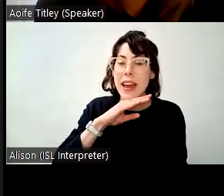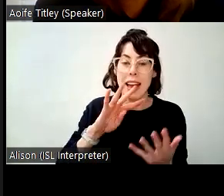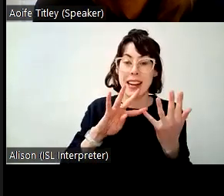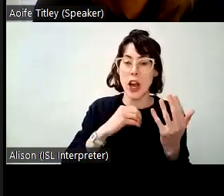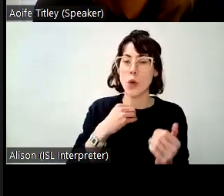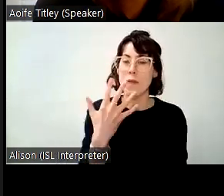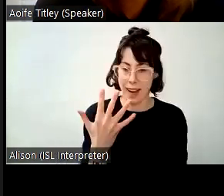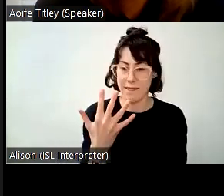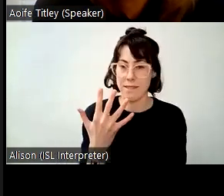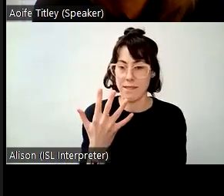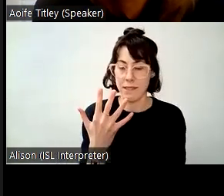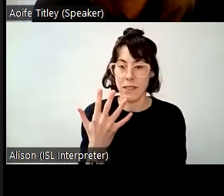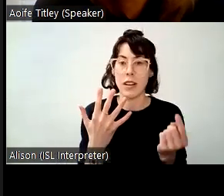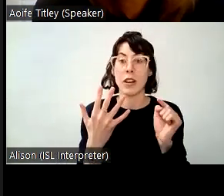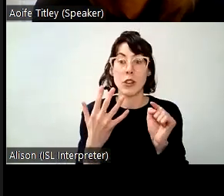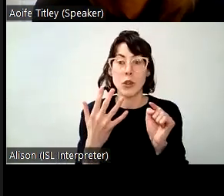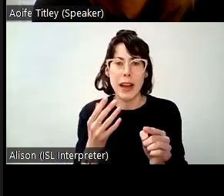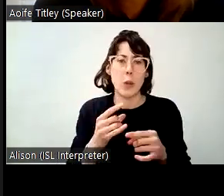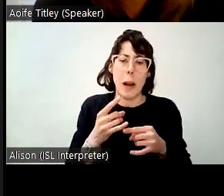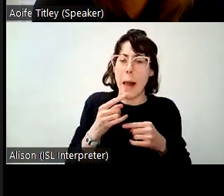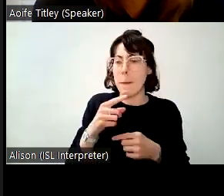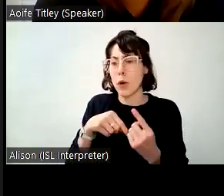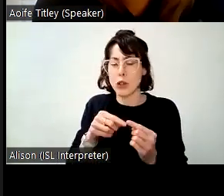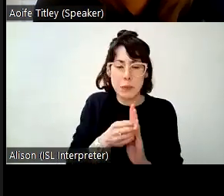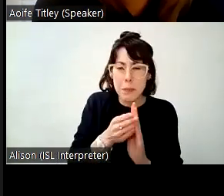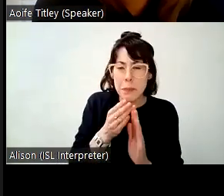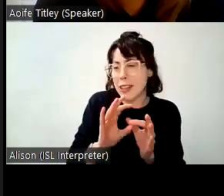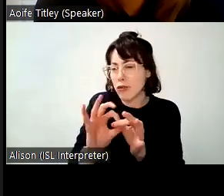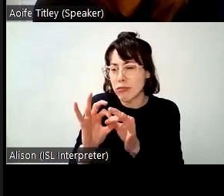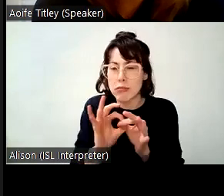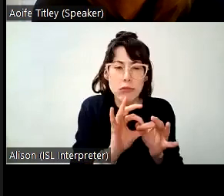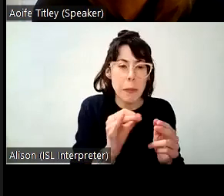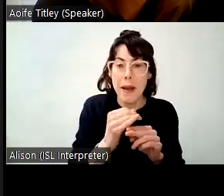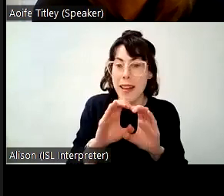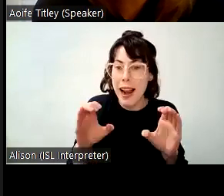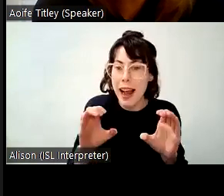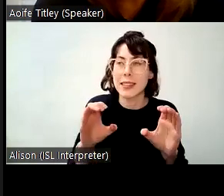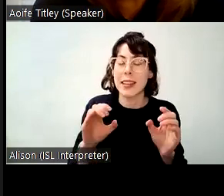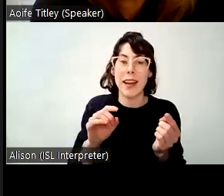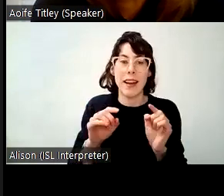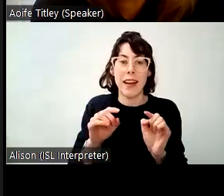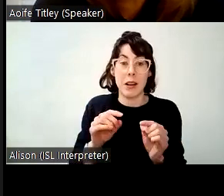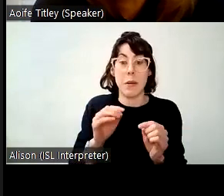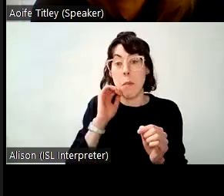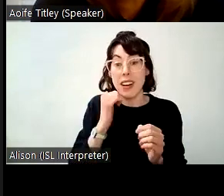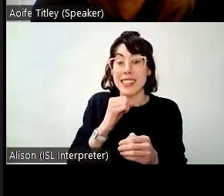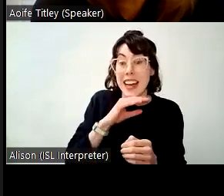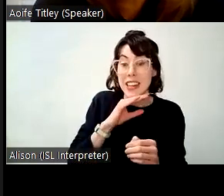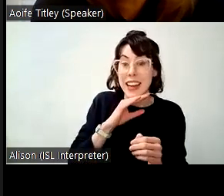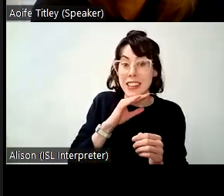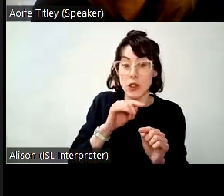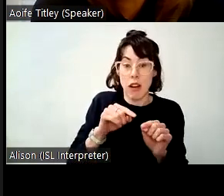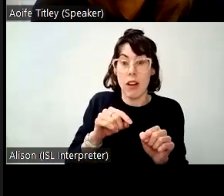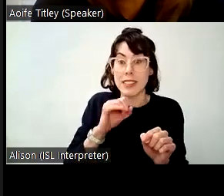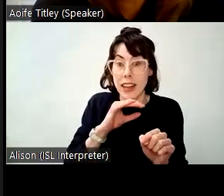that relationship with the class and to provide space to, you know, really reflect and have a little bit of time between sessions as well. My module was